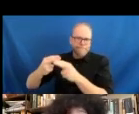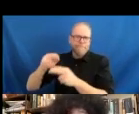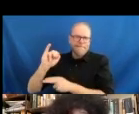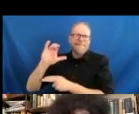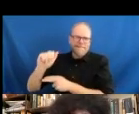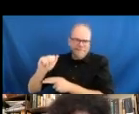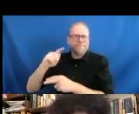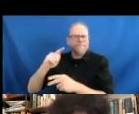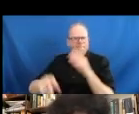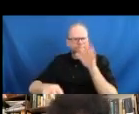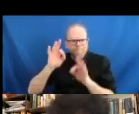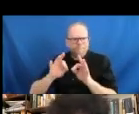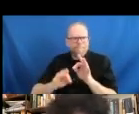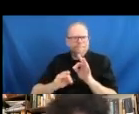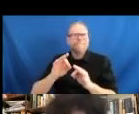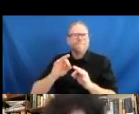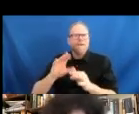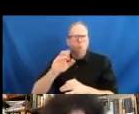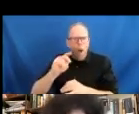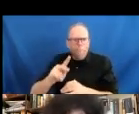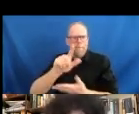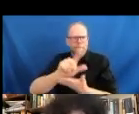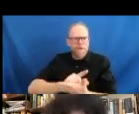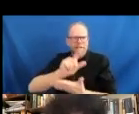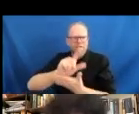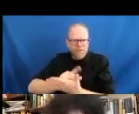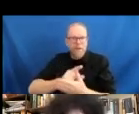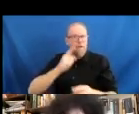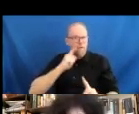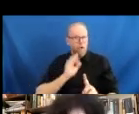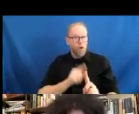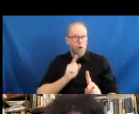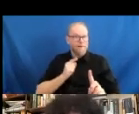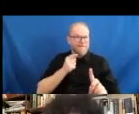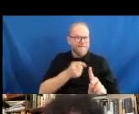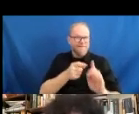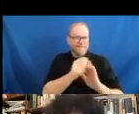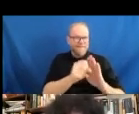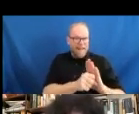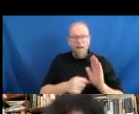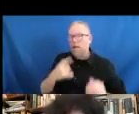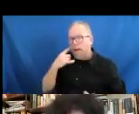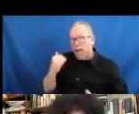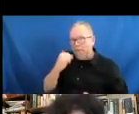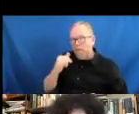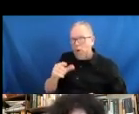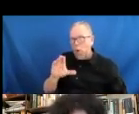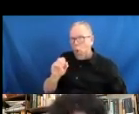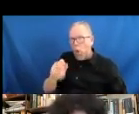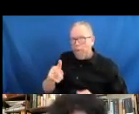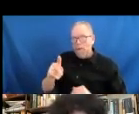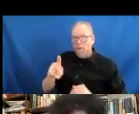to find cooperative statutes in your state. In California, cooperative corporations are